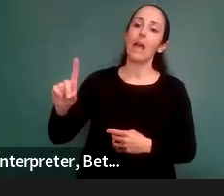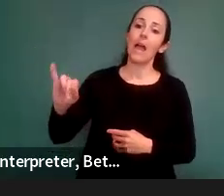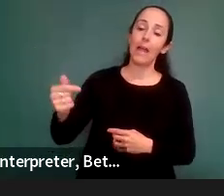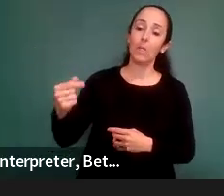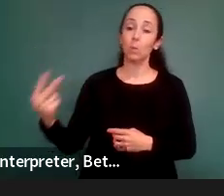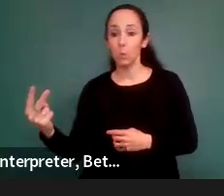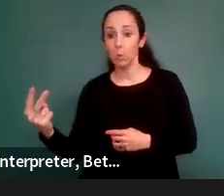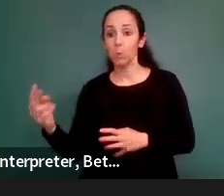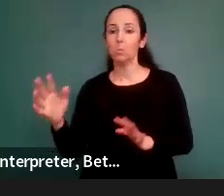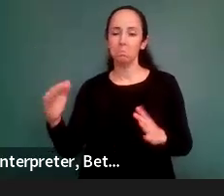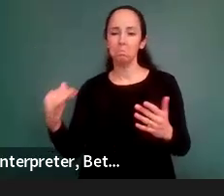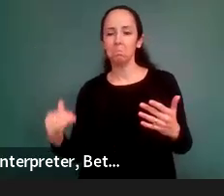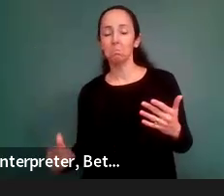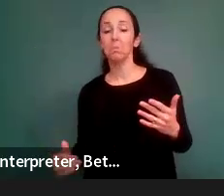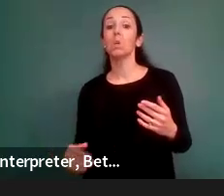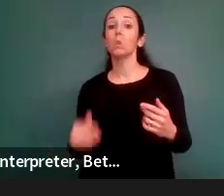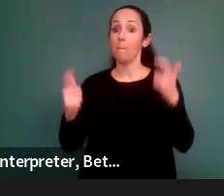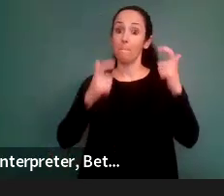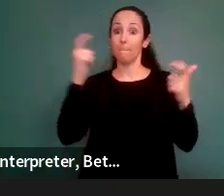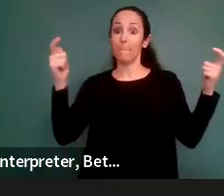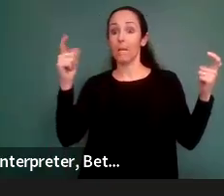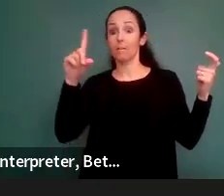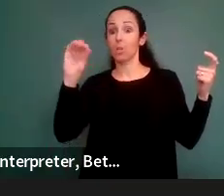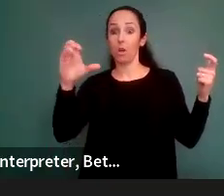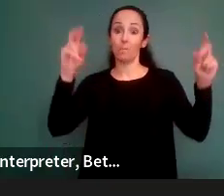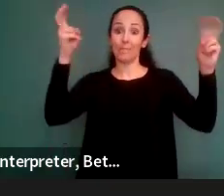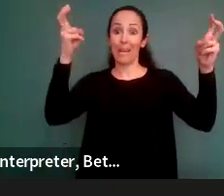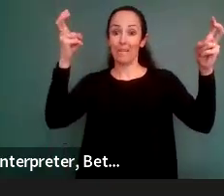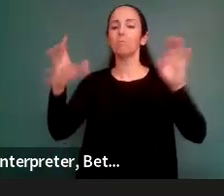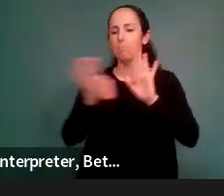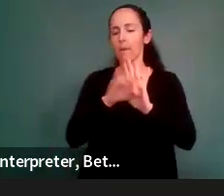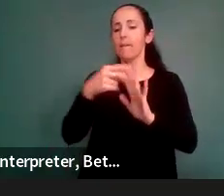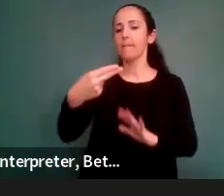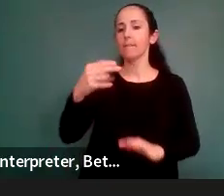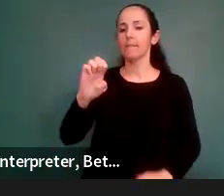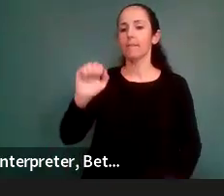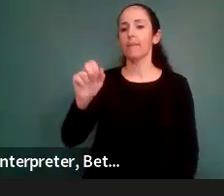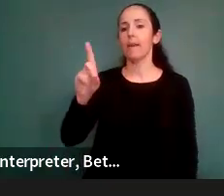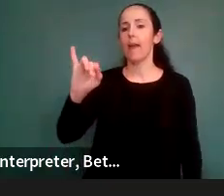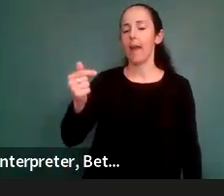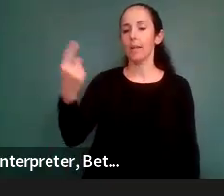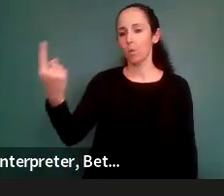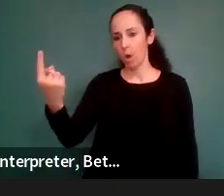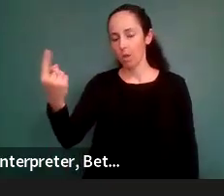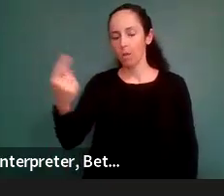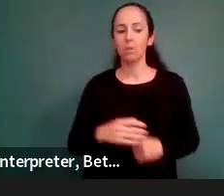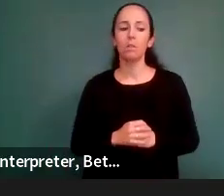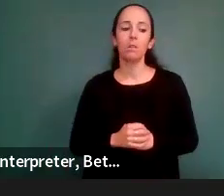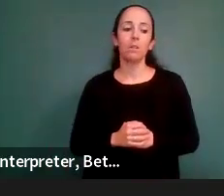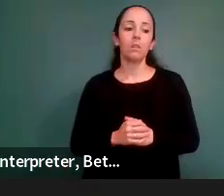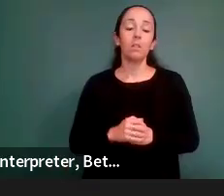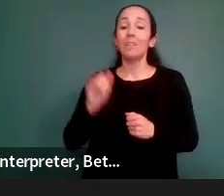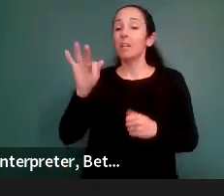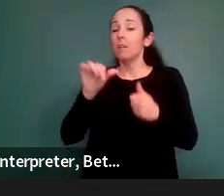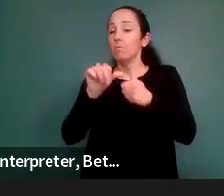a big document, you'd want heading level 1 and pick that. For subsections of a document, you'd probably pick like heading